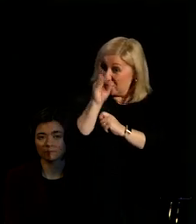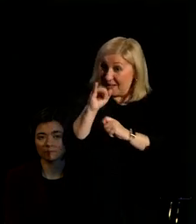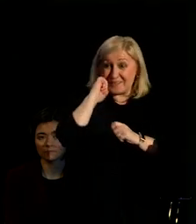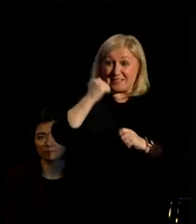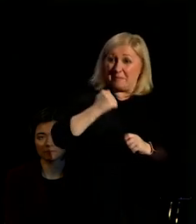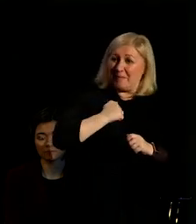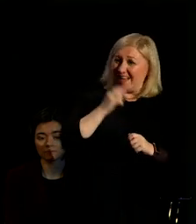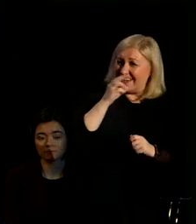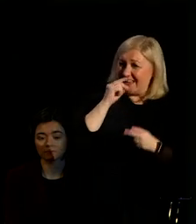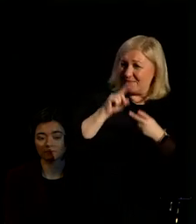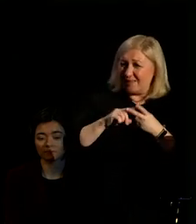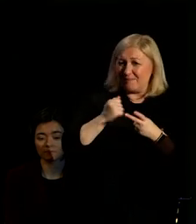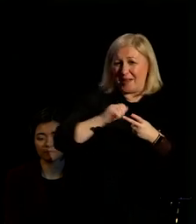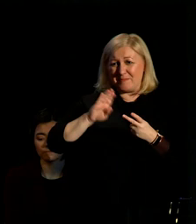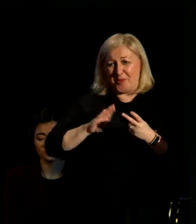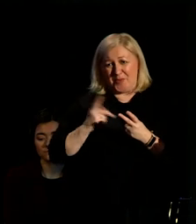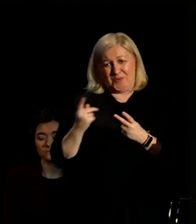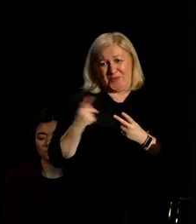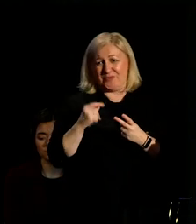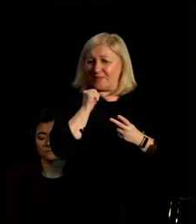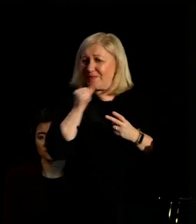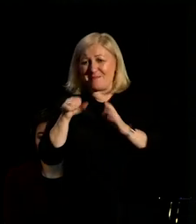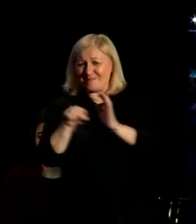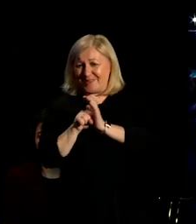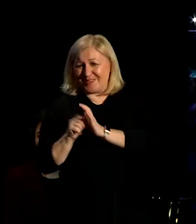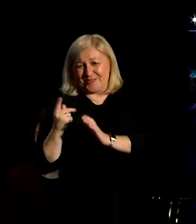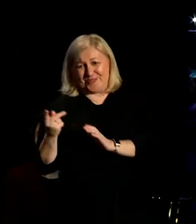I were not murdered, we survived.